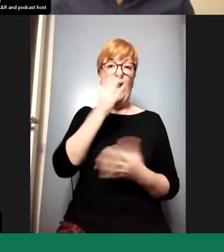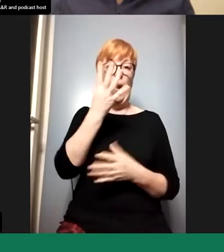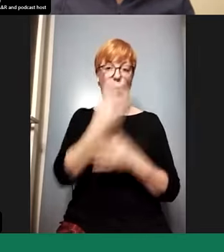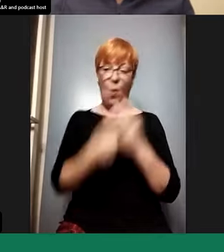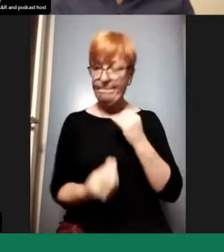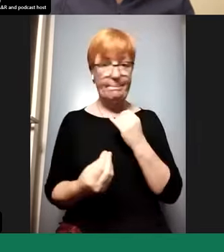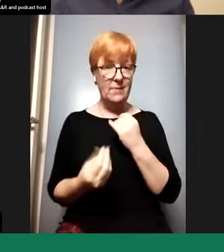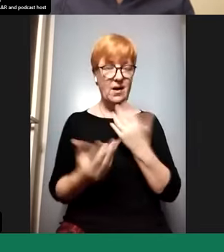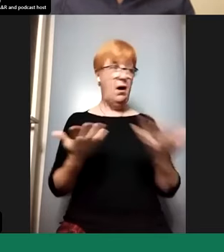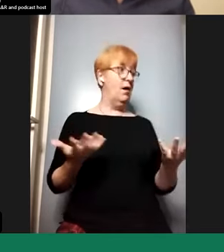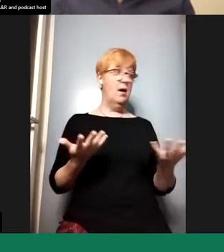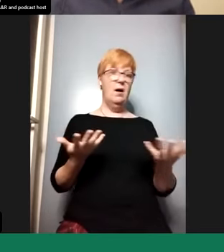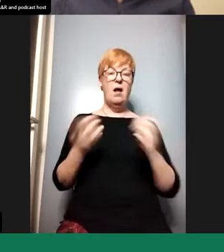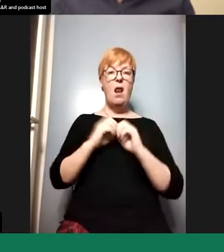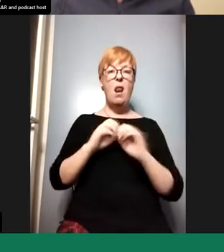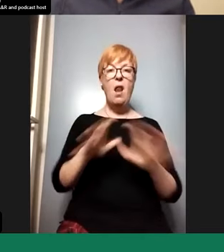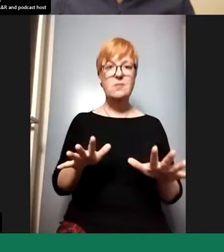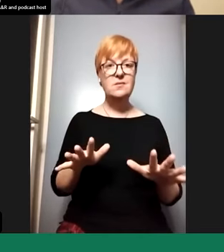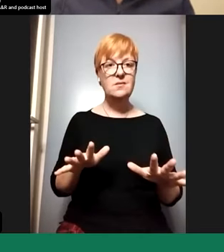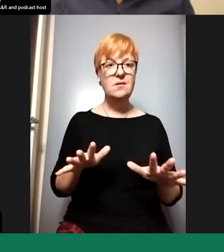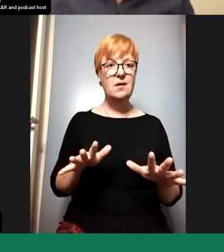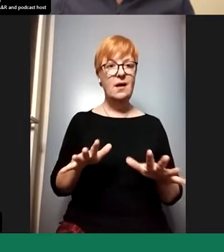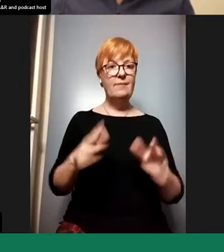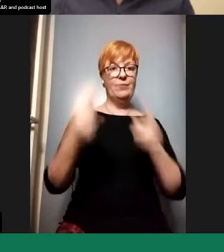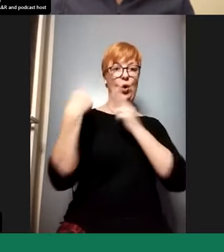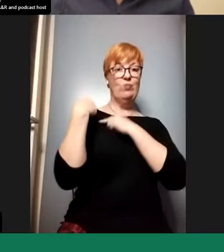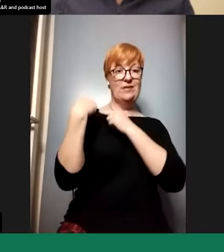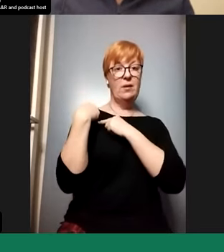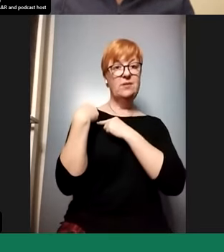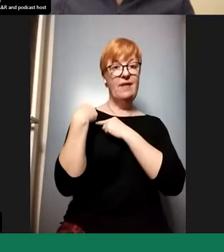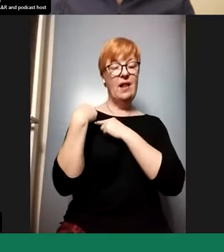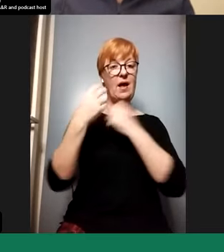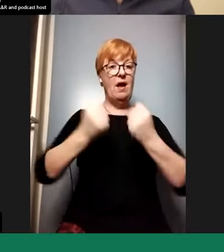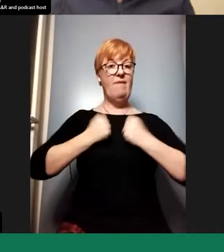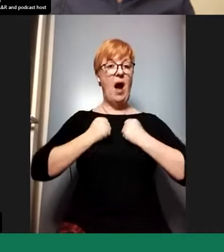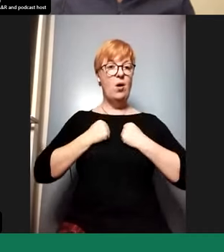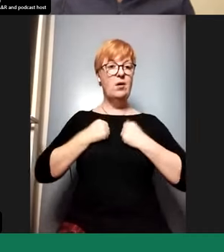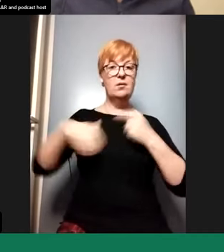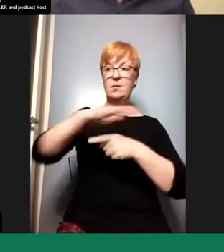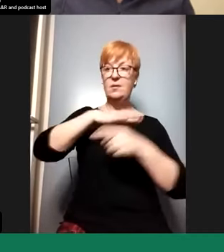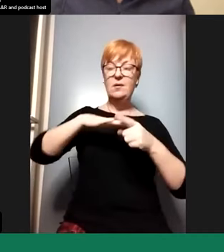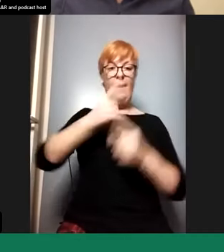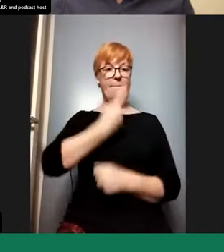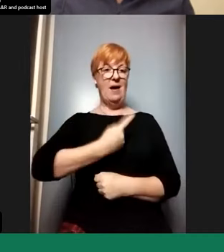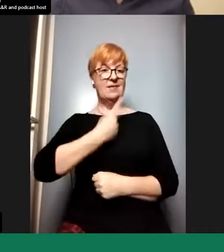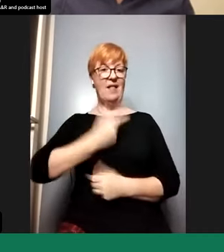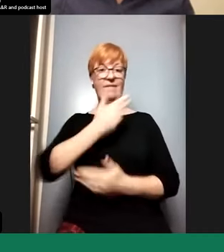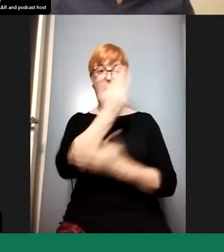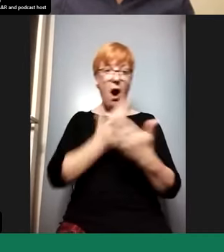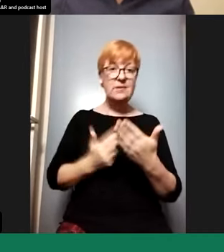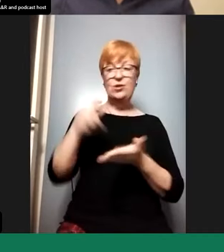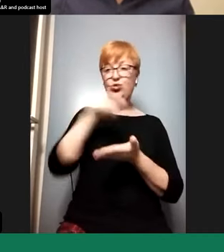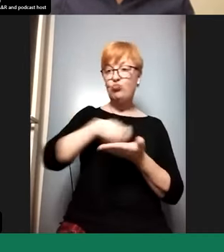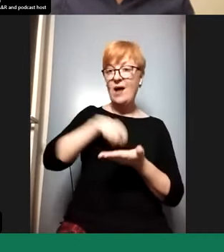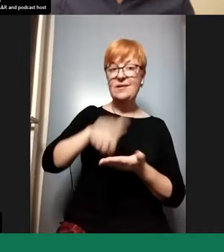we're going to fall through the hole. And you know, I think it's the responsibility of artists, like, you know, myself, like Sonia, and writers,